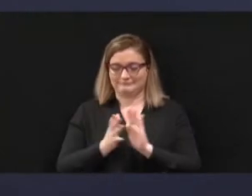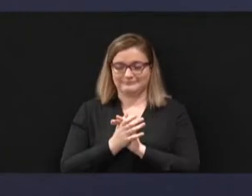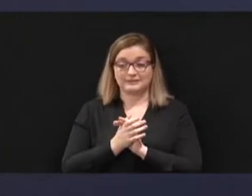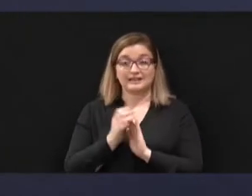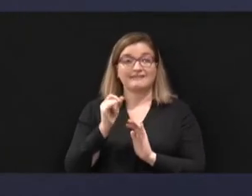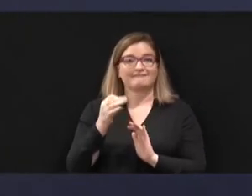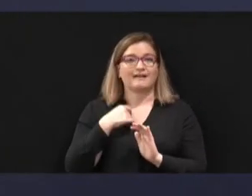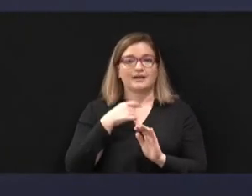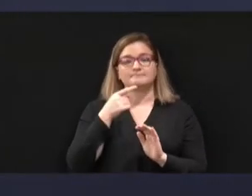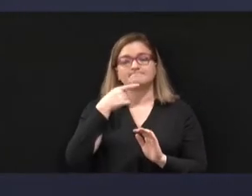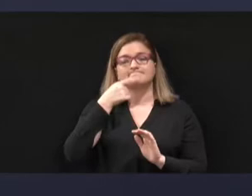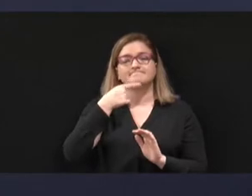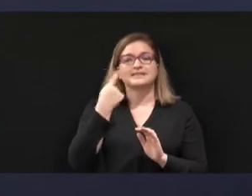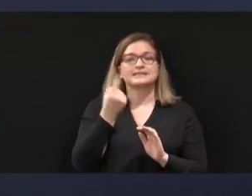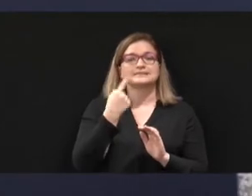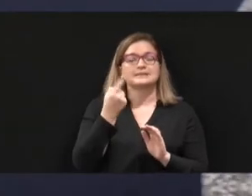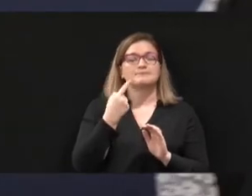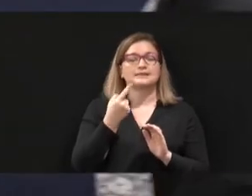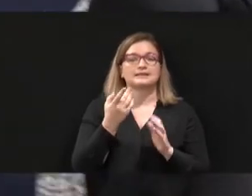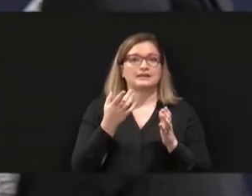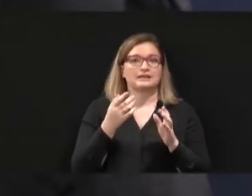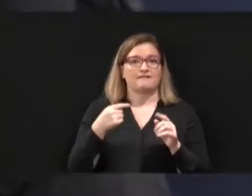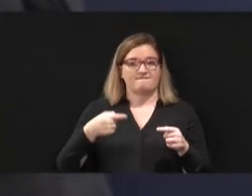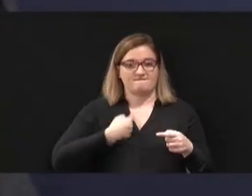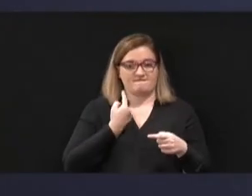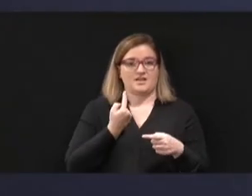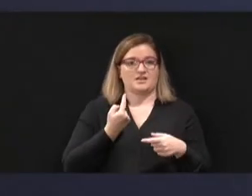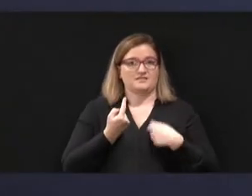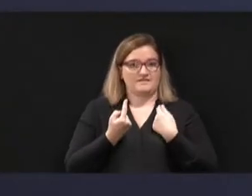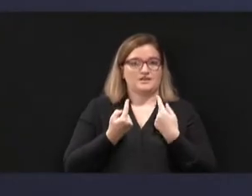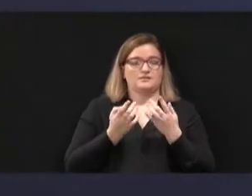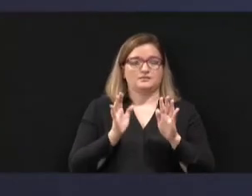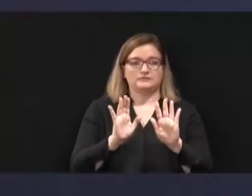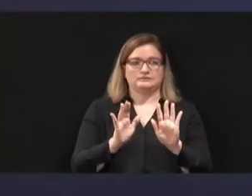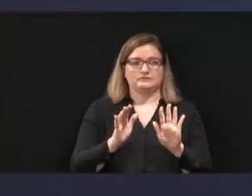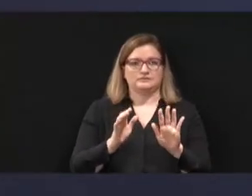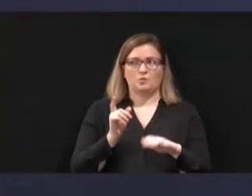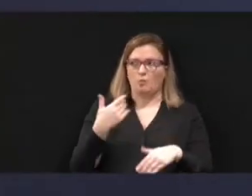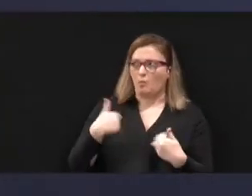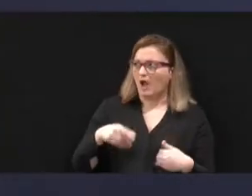say something that offends you, please don't think, oh my gosh, she's so mean.